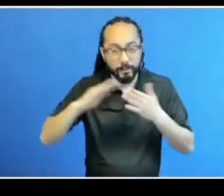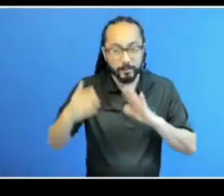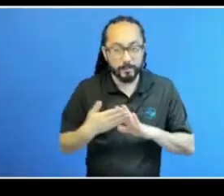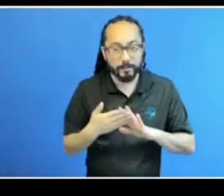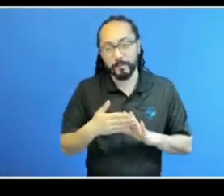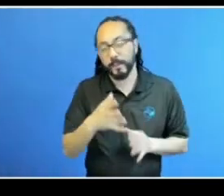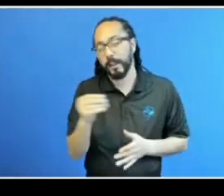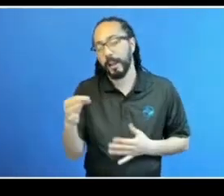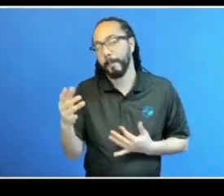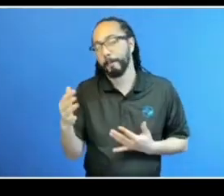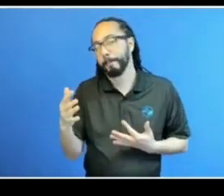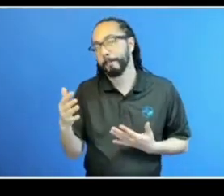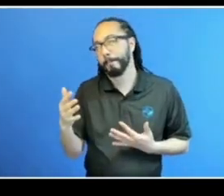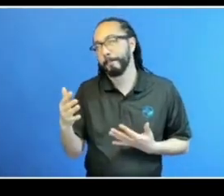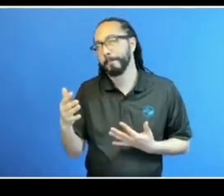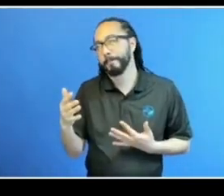and